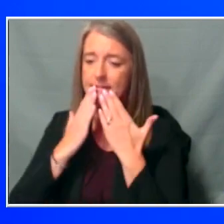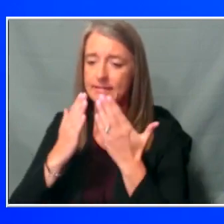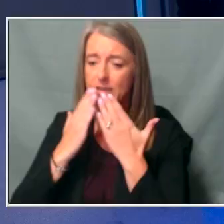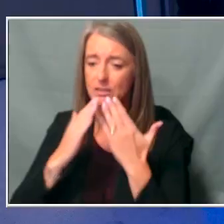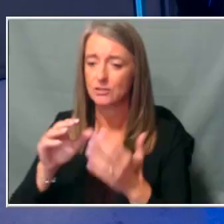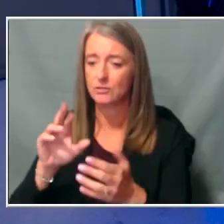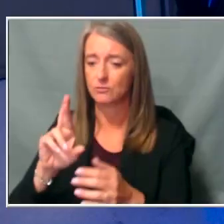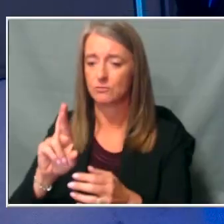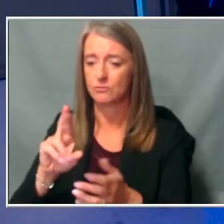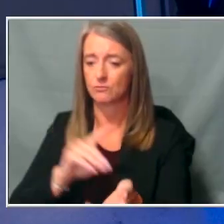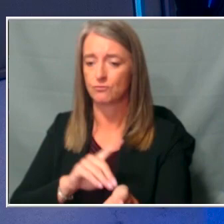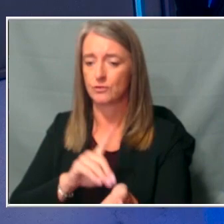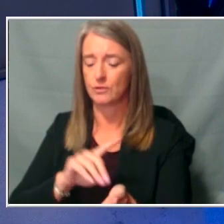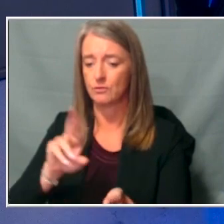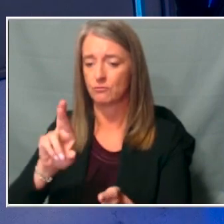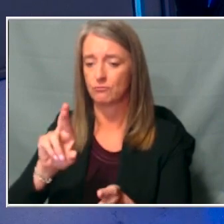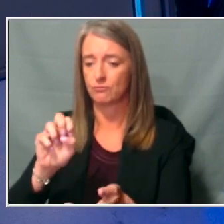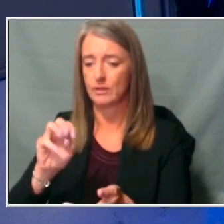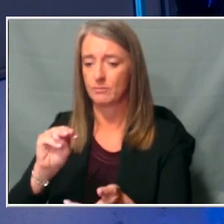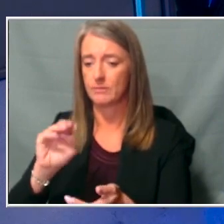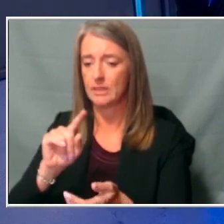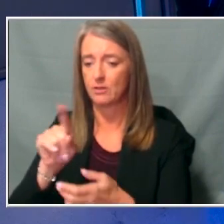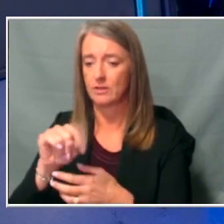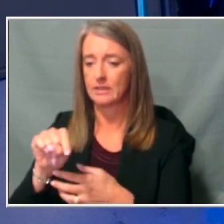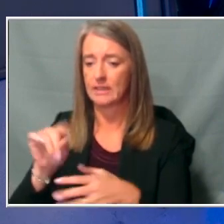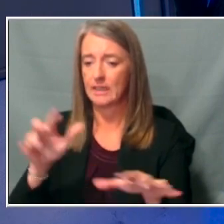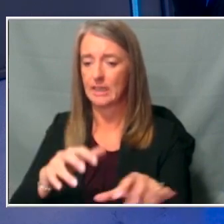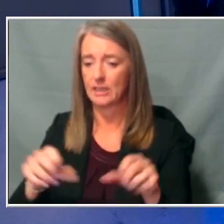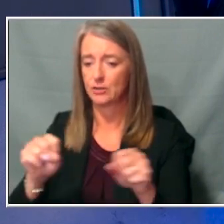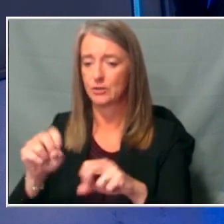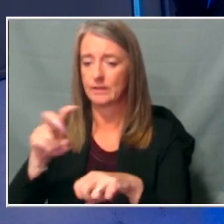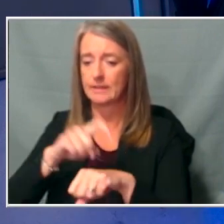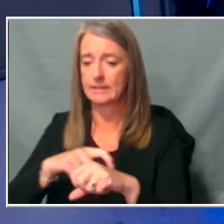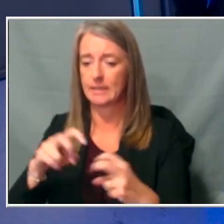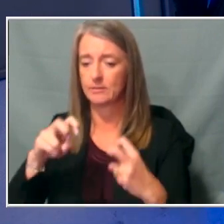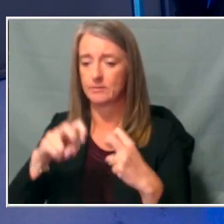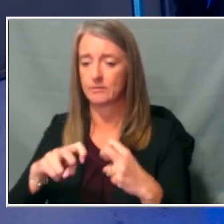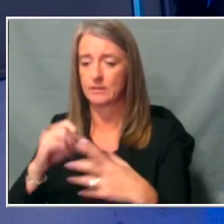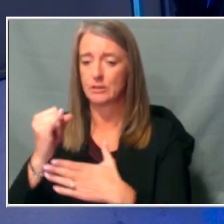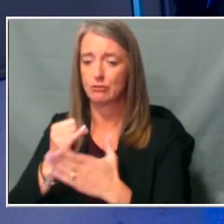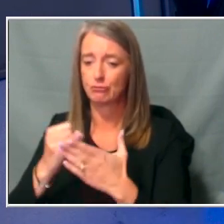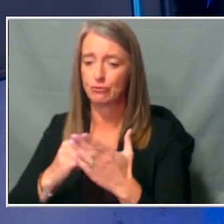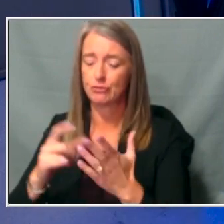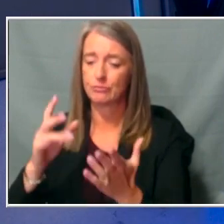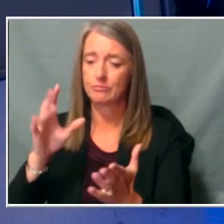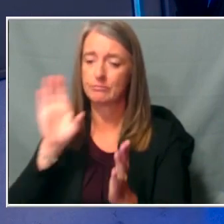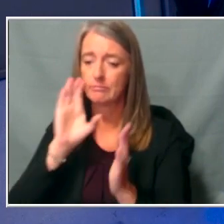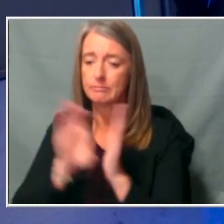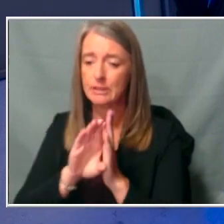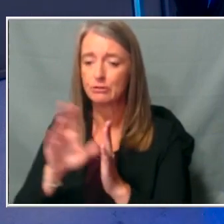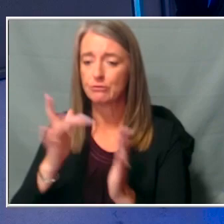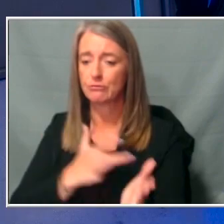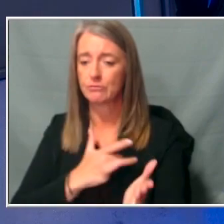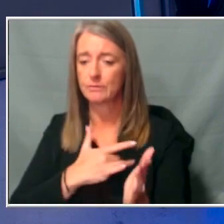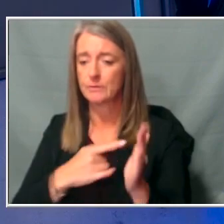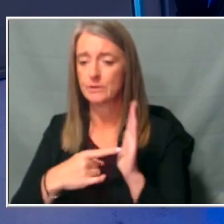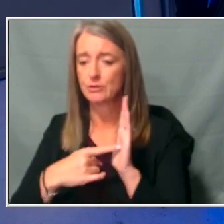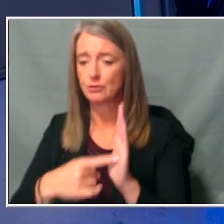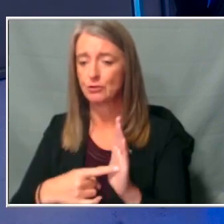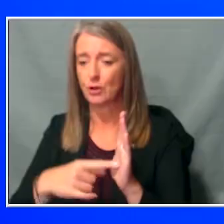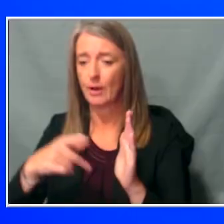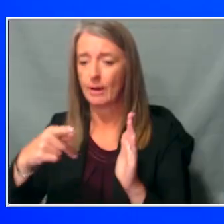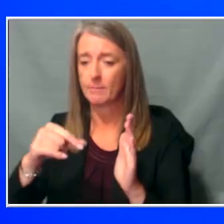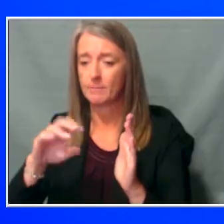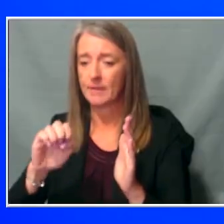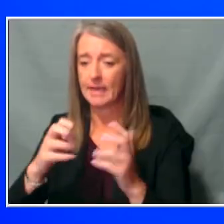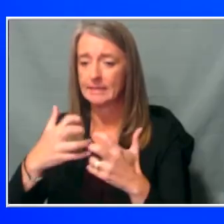Ramirez, honestly, because he took the time to sit down. He drew my heart. He showed me like where an extra pacemaker might be. I didn't